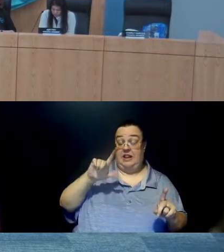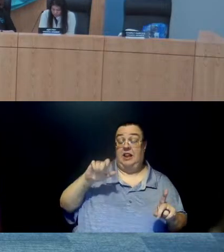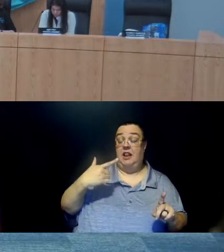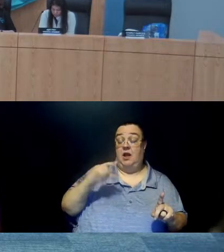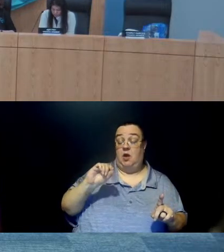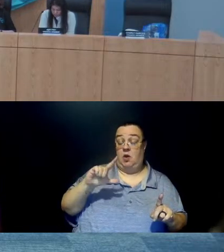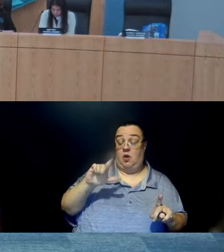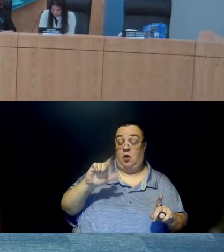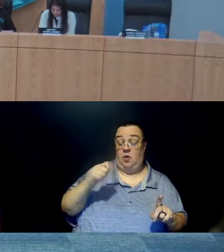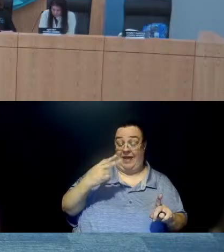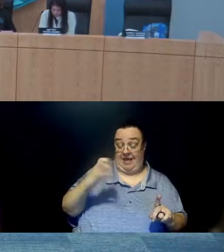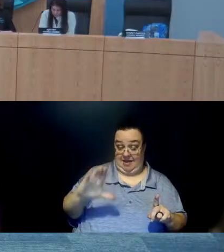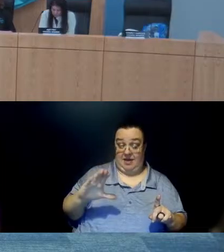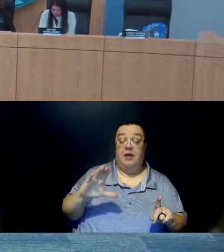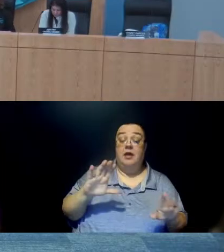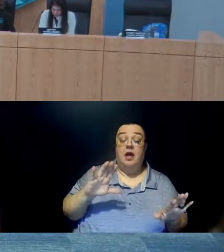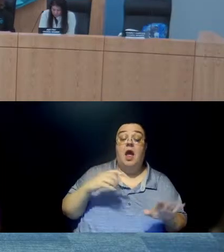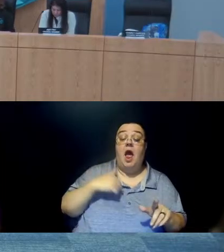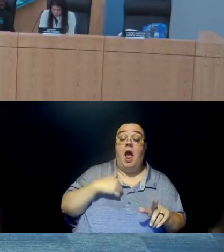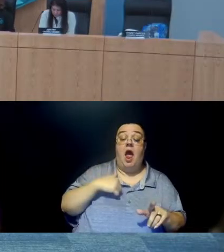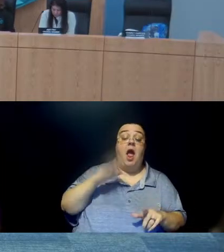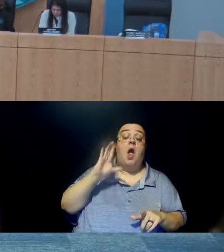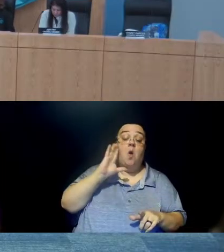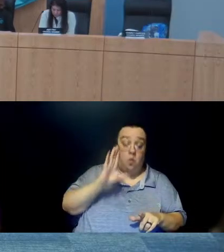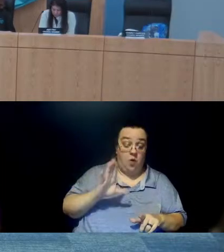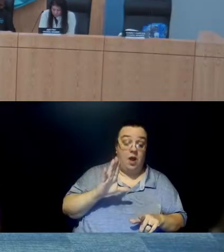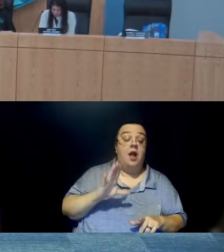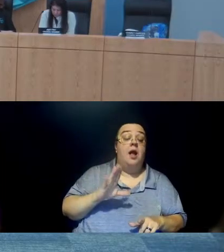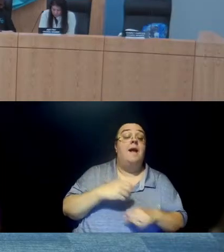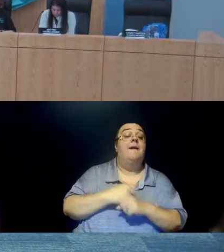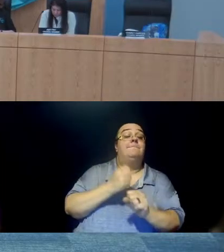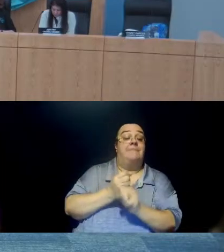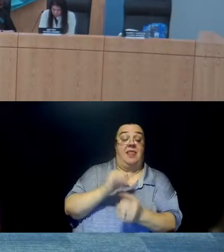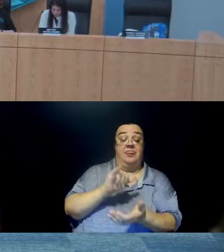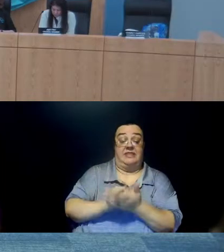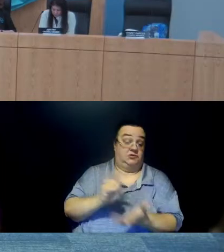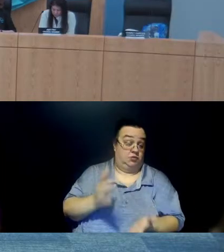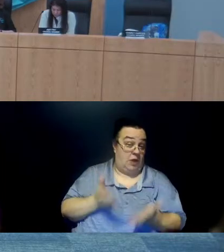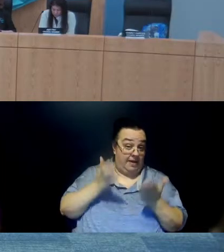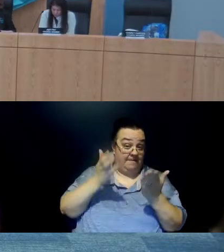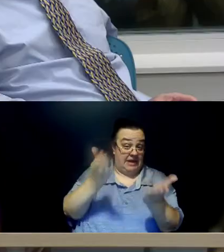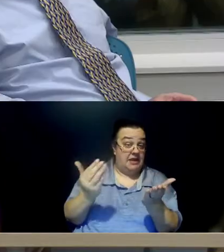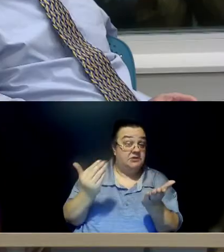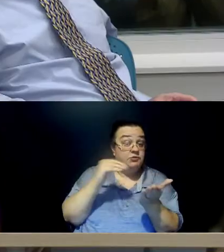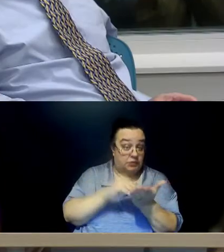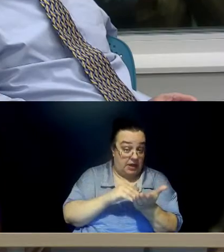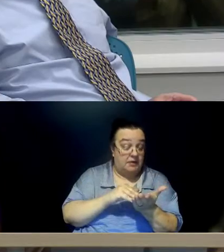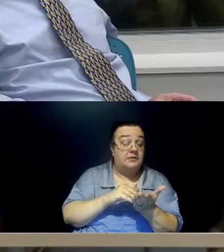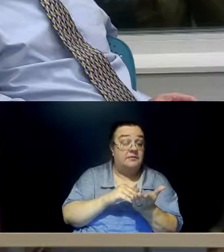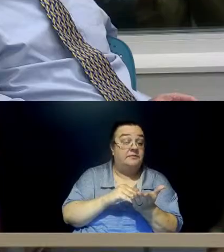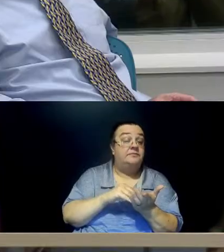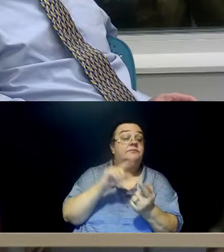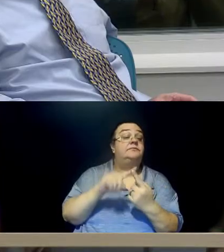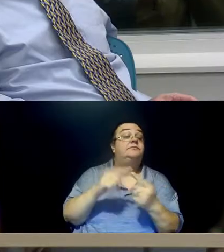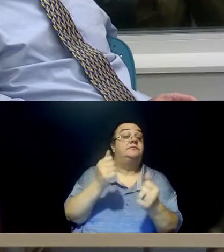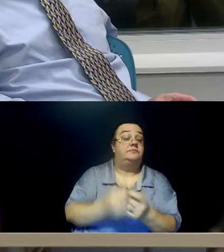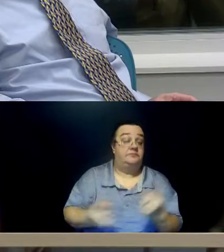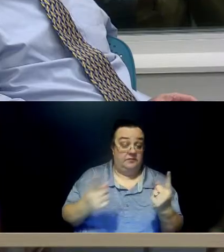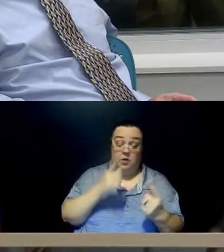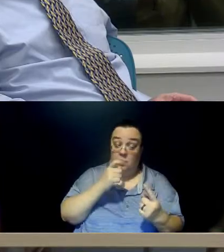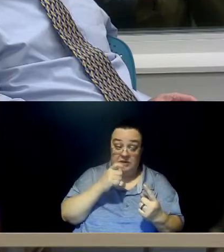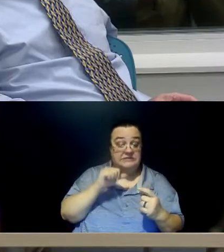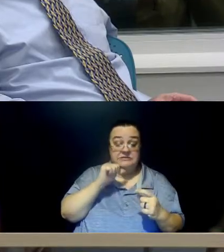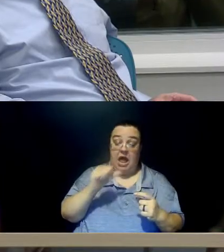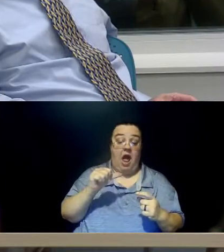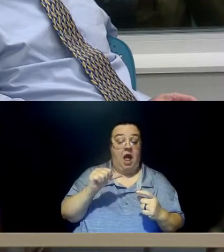I will make this recommendation again to everyone that hasn't taken me up on